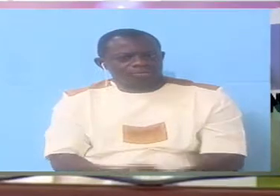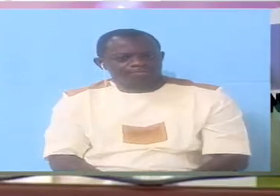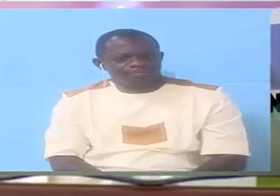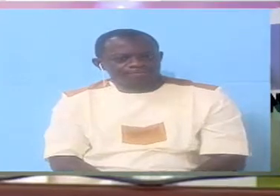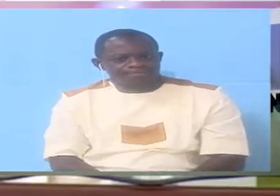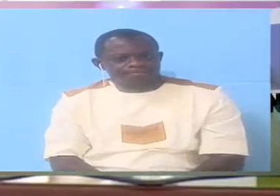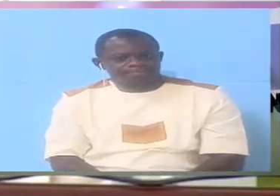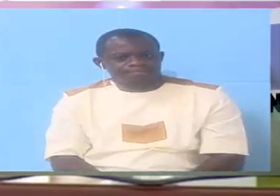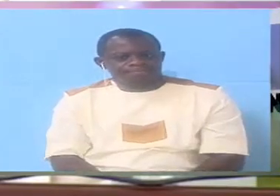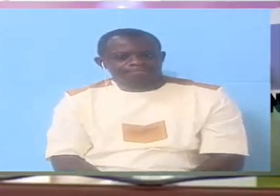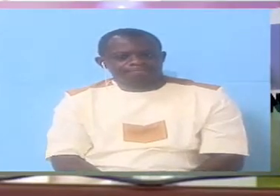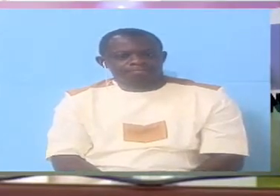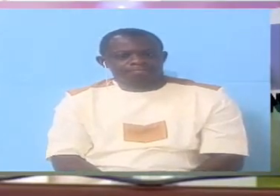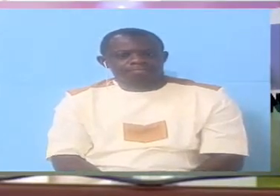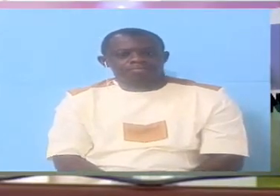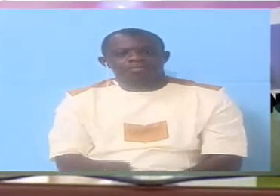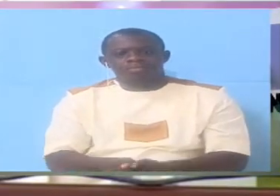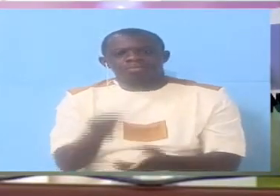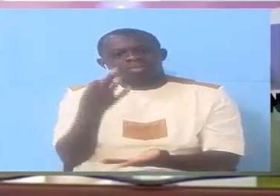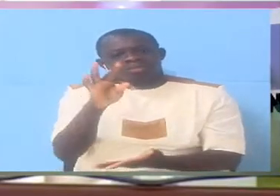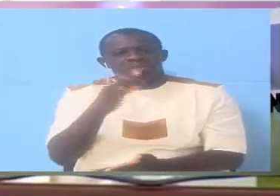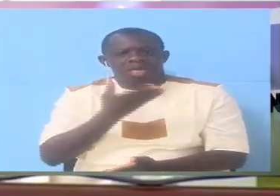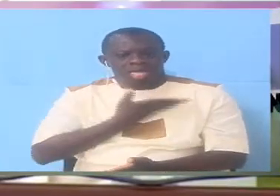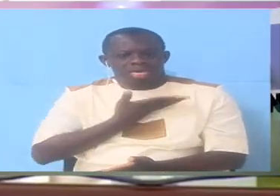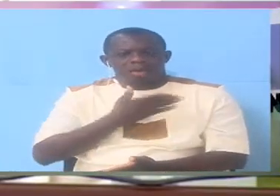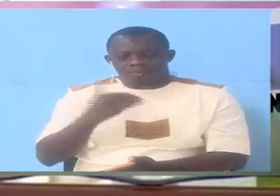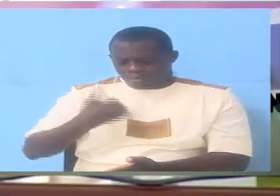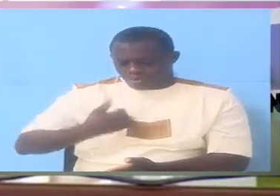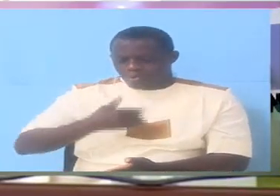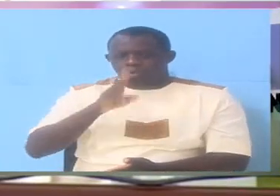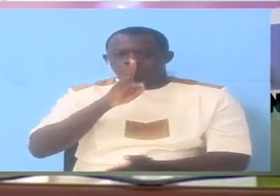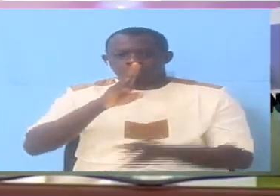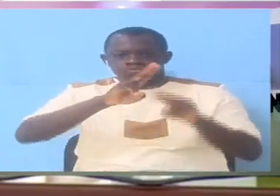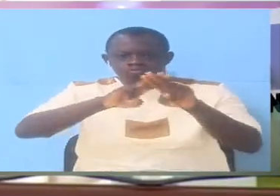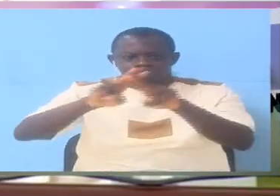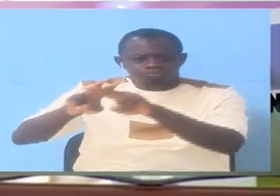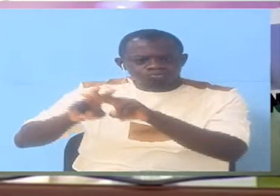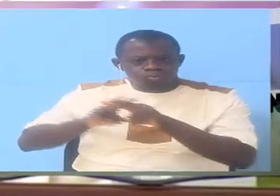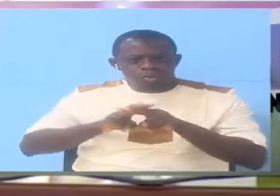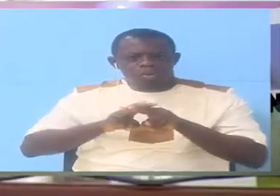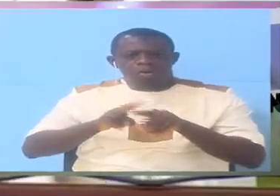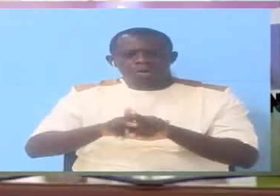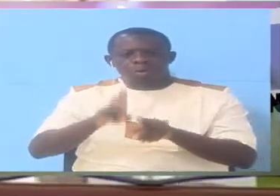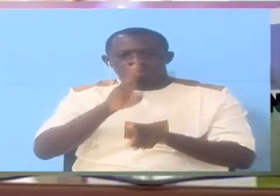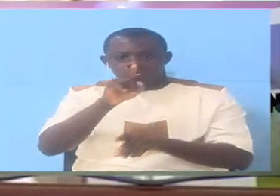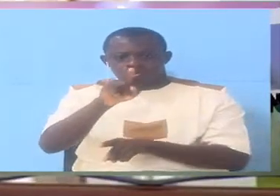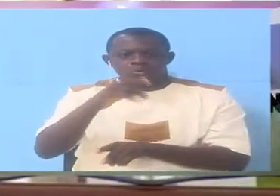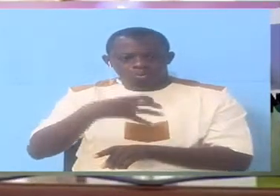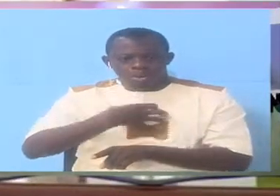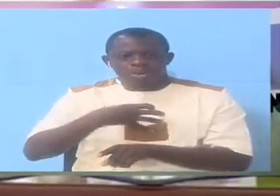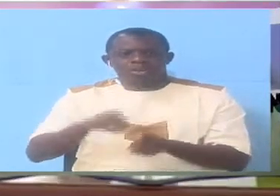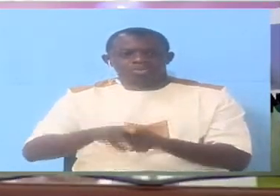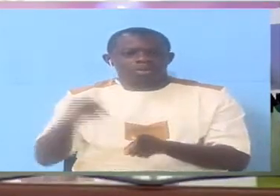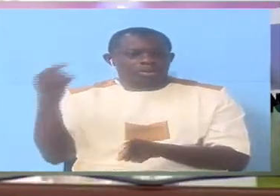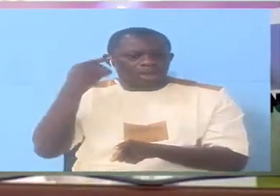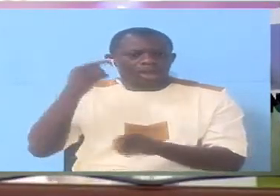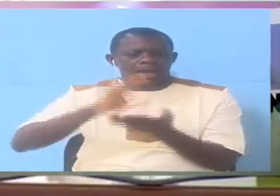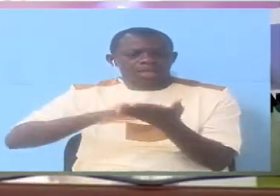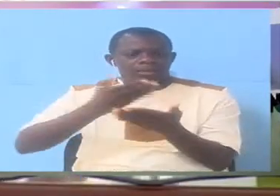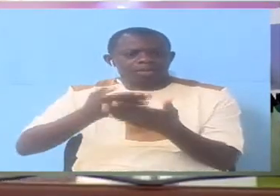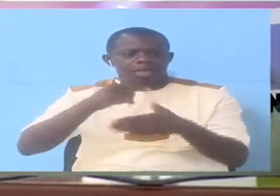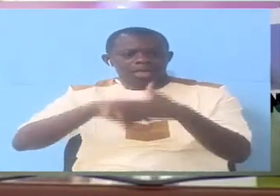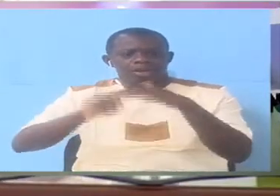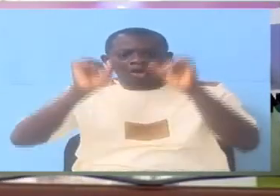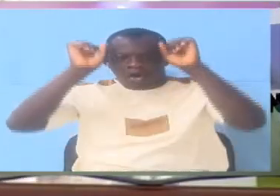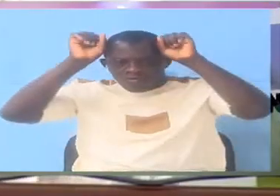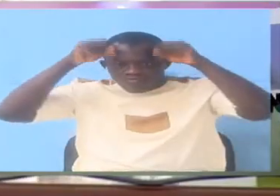If you have people in the audience who you would want to hear your testimony in fuller, they can take the headsets. They can